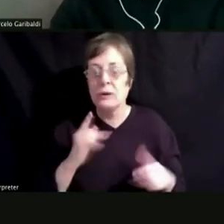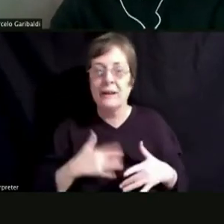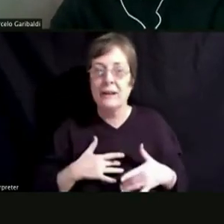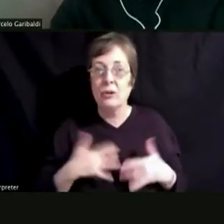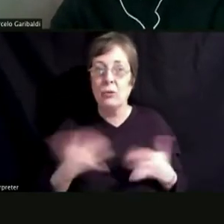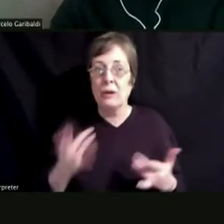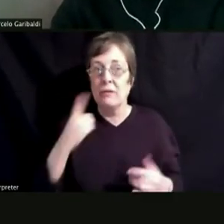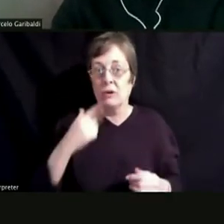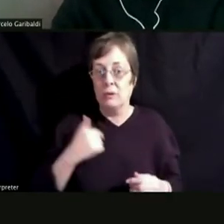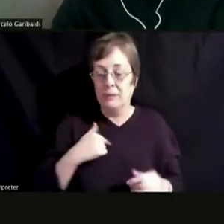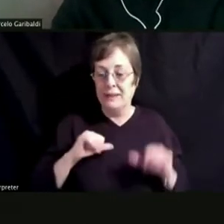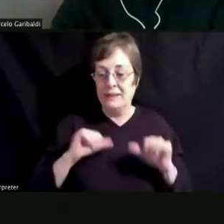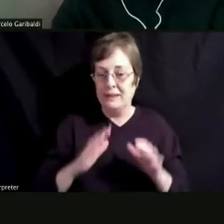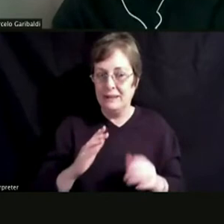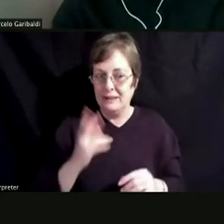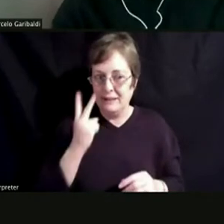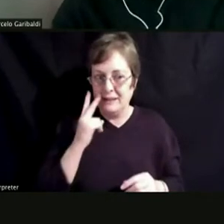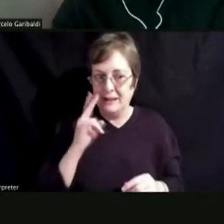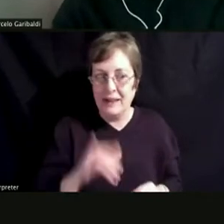that firsthand.